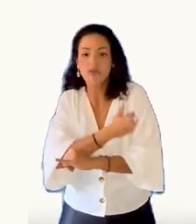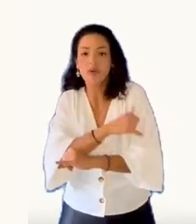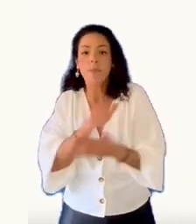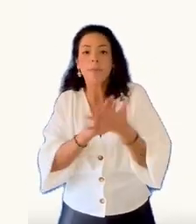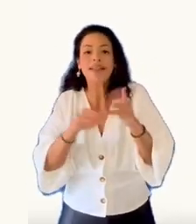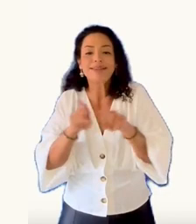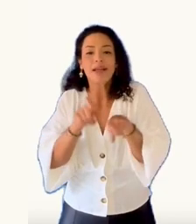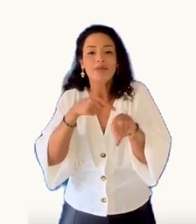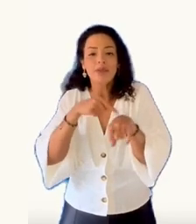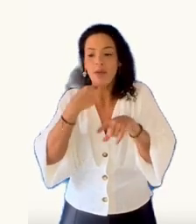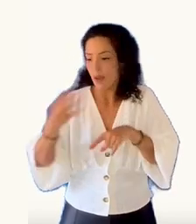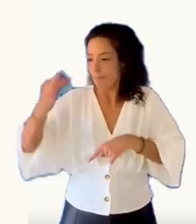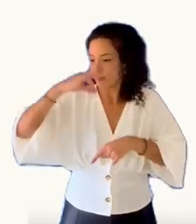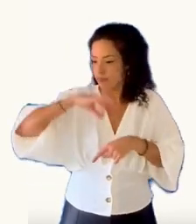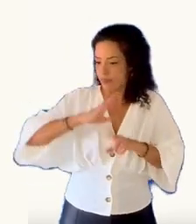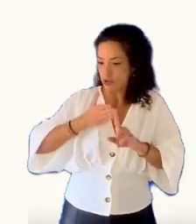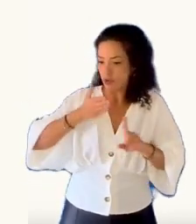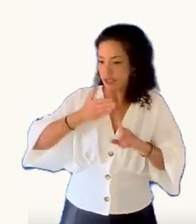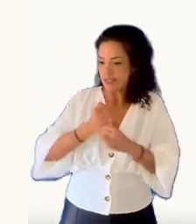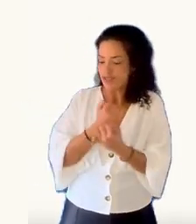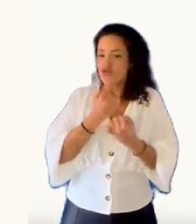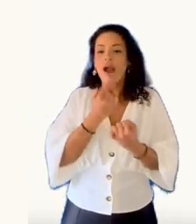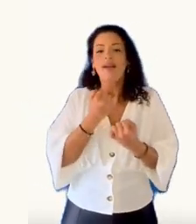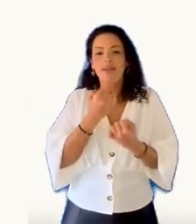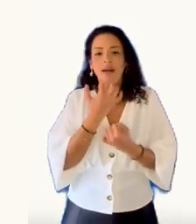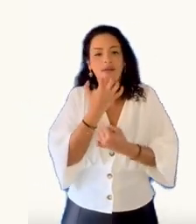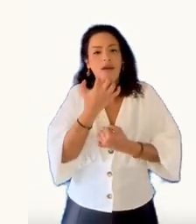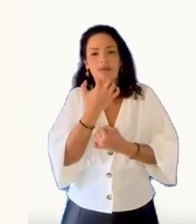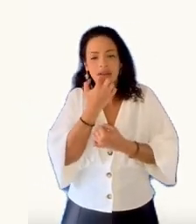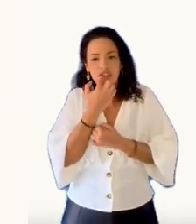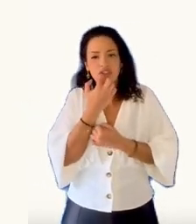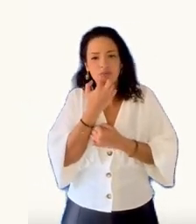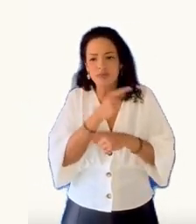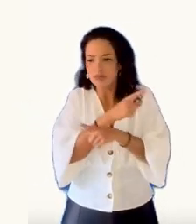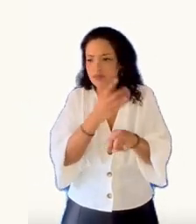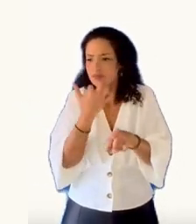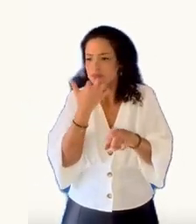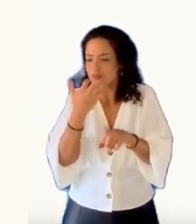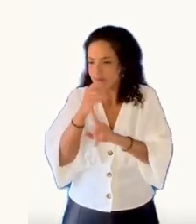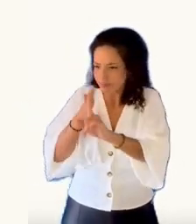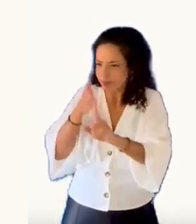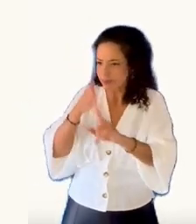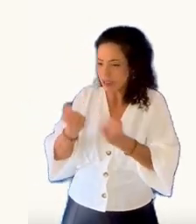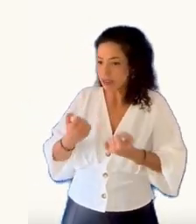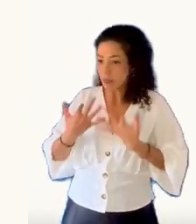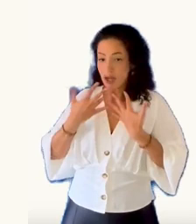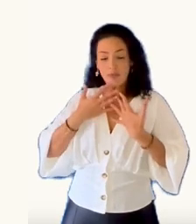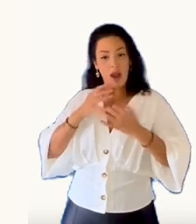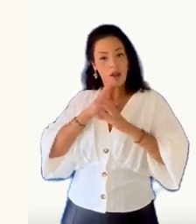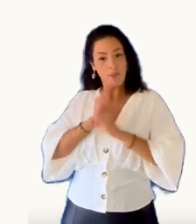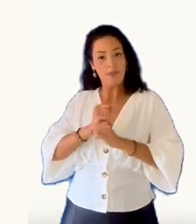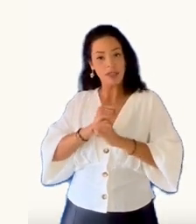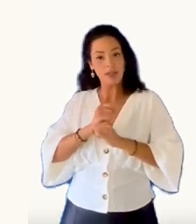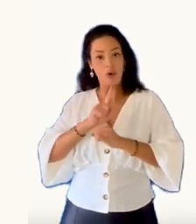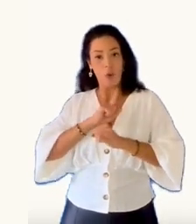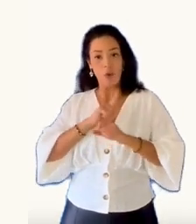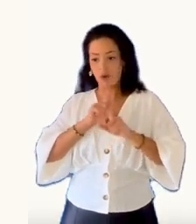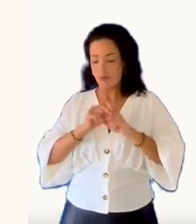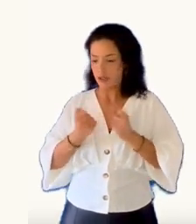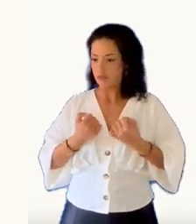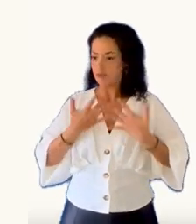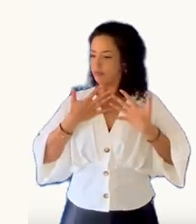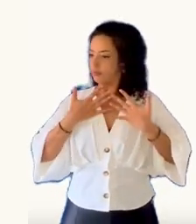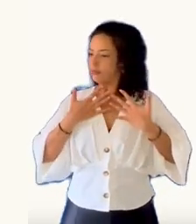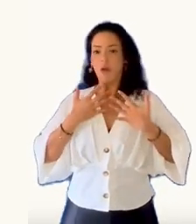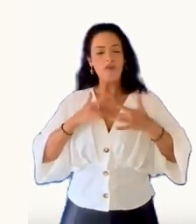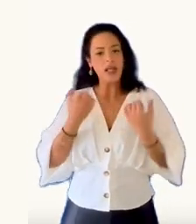witnessing strength and courage. So often the courage of those I work with inspires both my own commitment and the courage to ask for help and support from those around